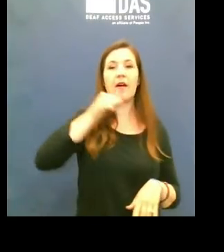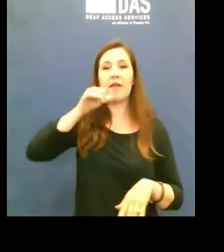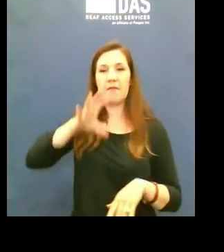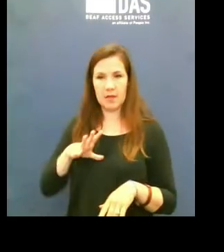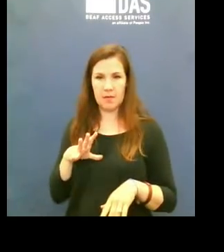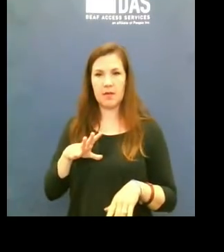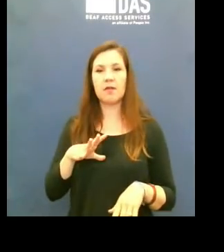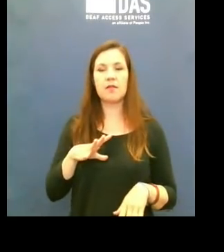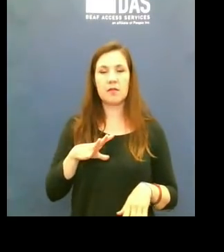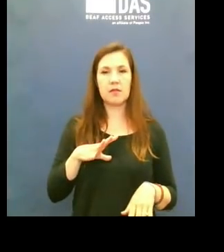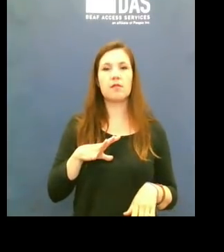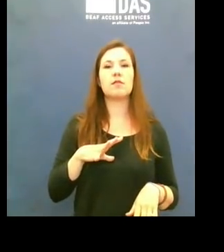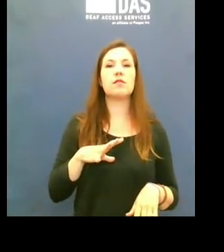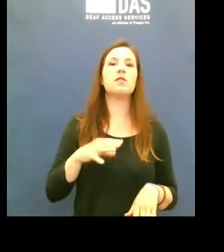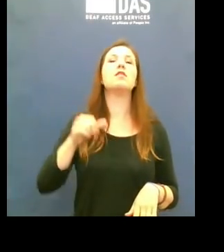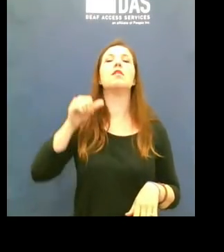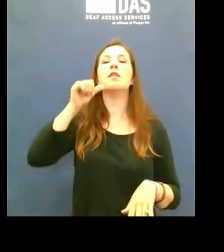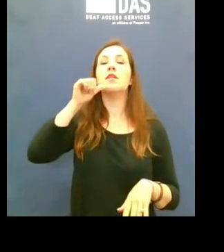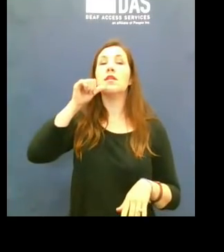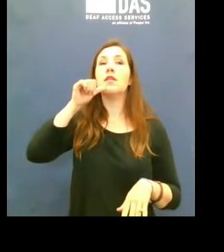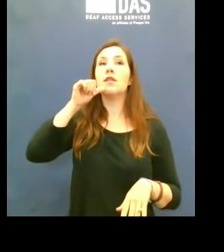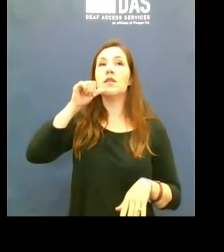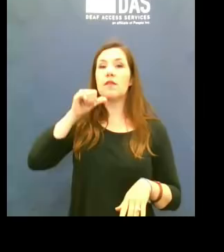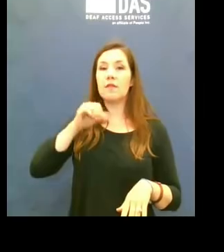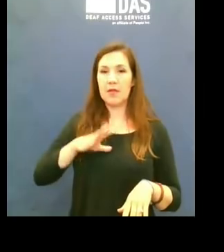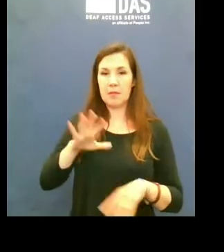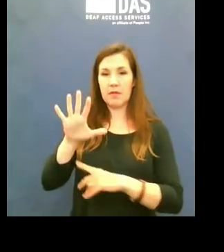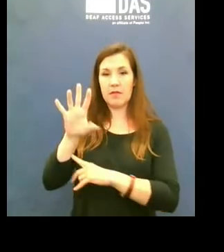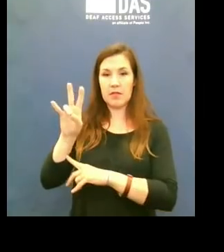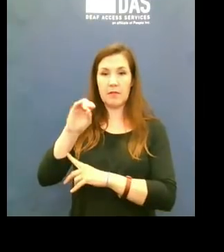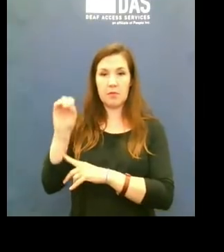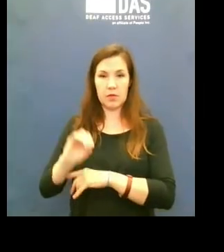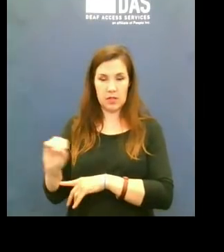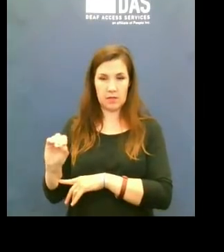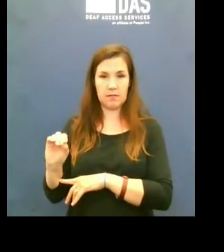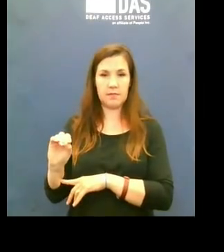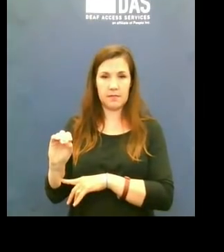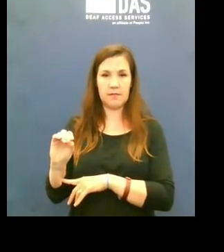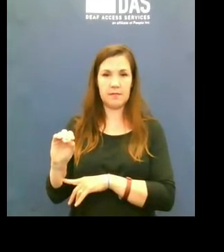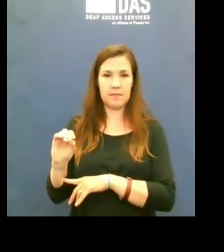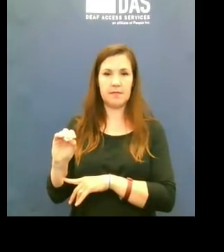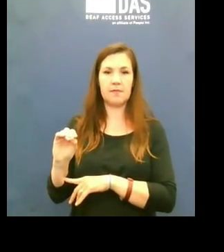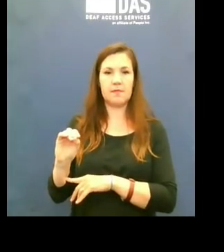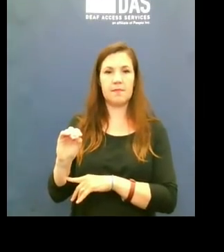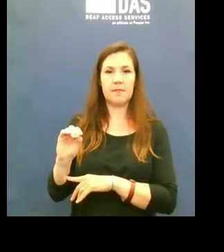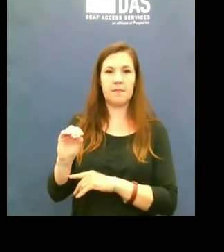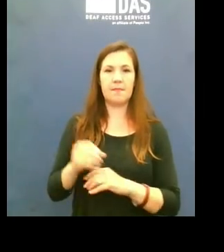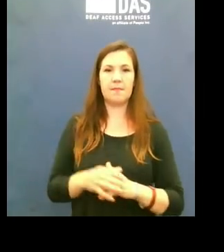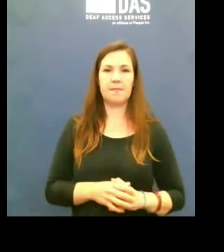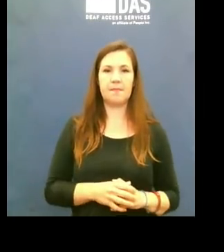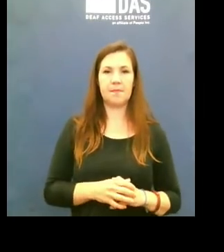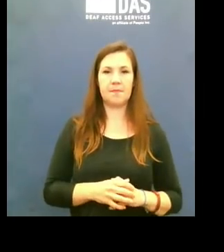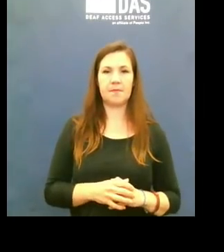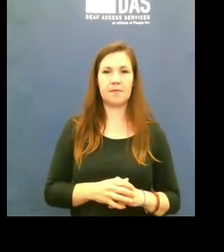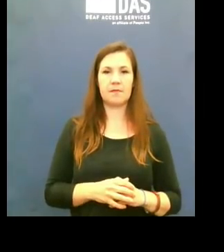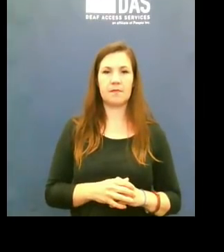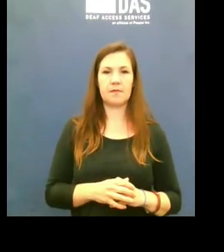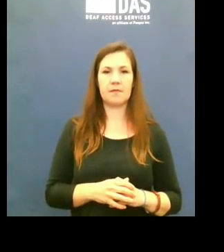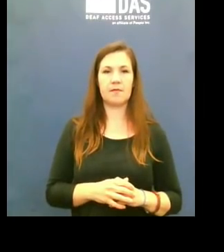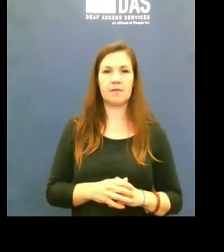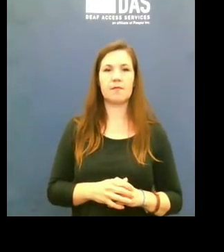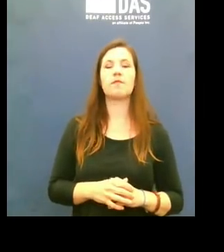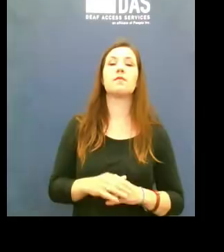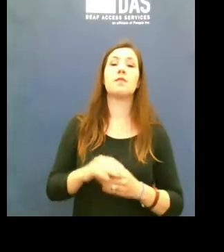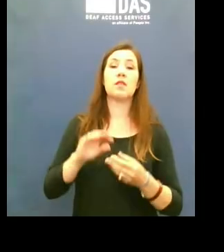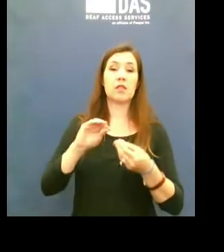up roughly 57% of those who've tested positive for COVID-19. And the numbers with regards